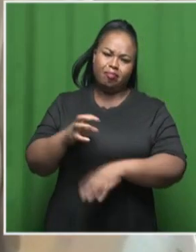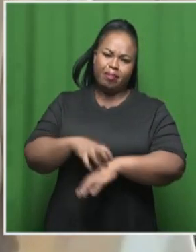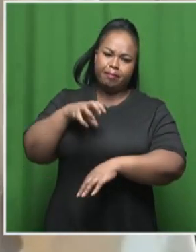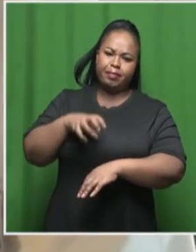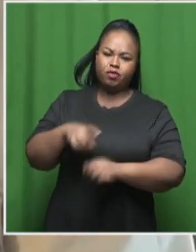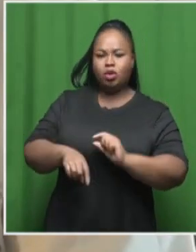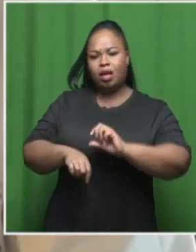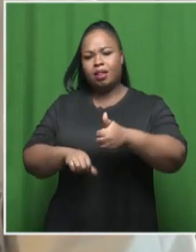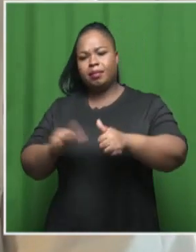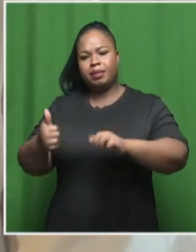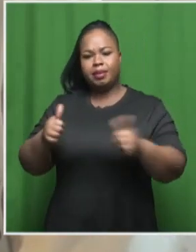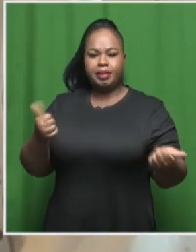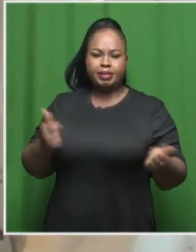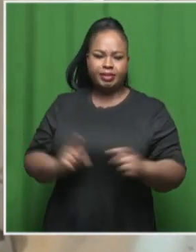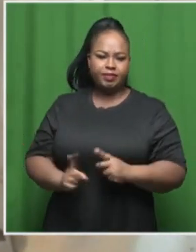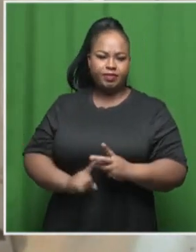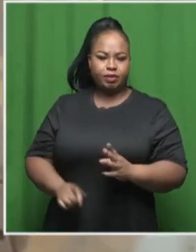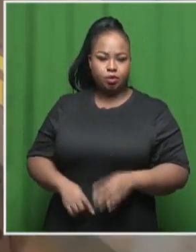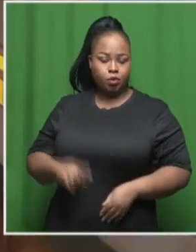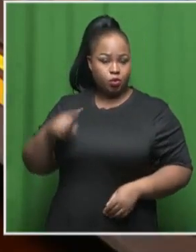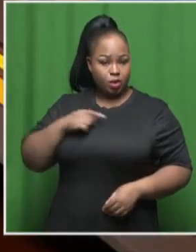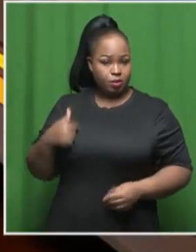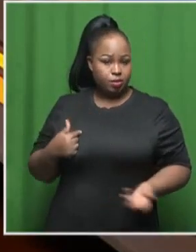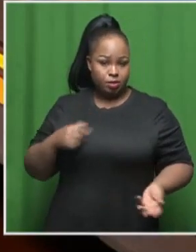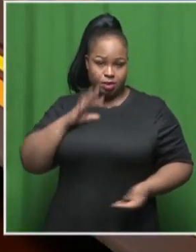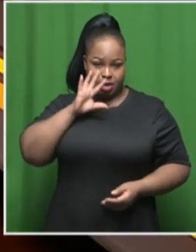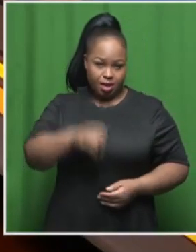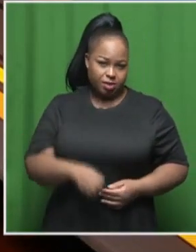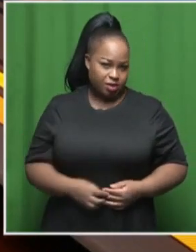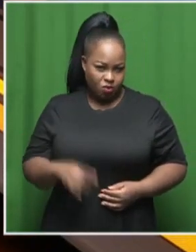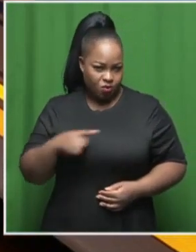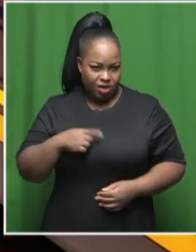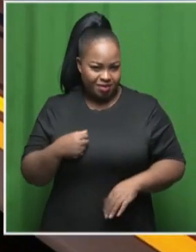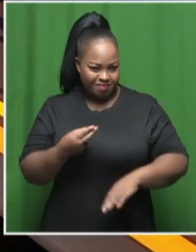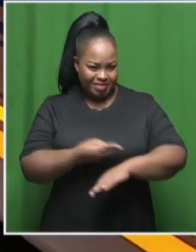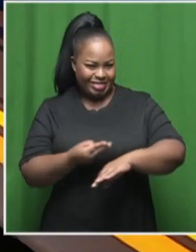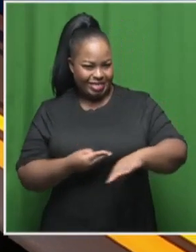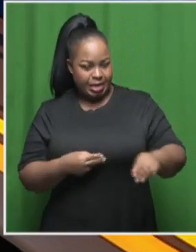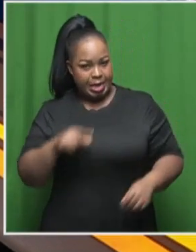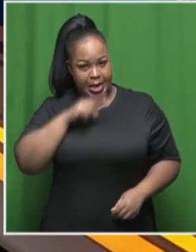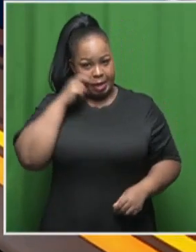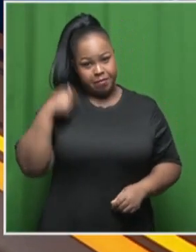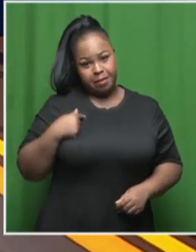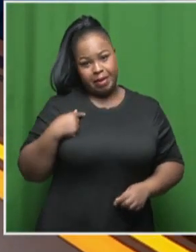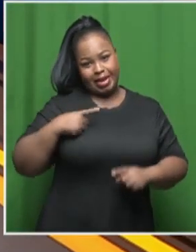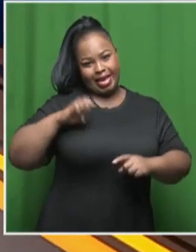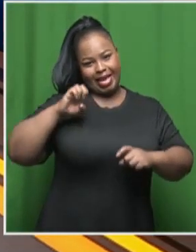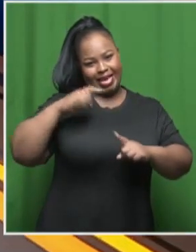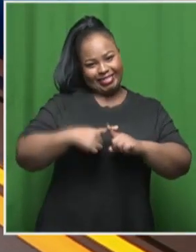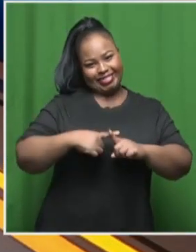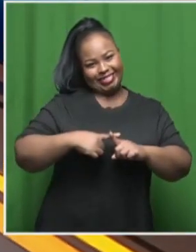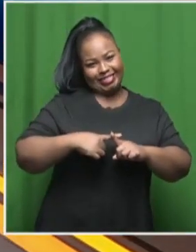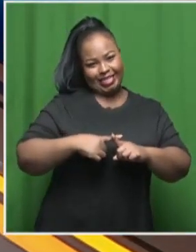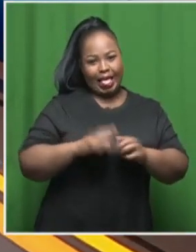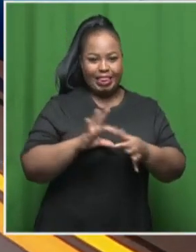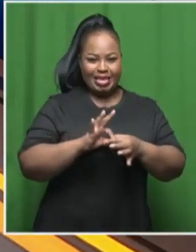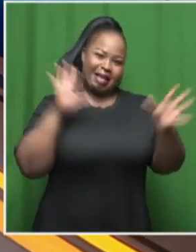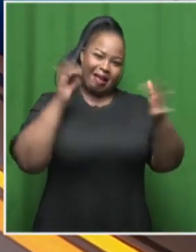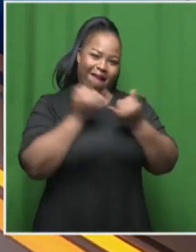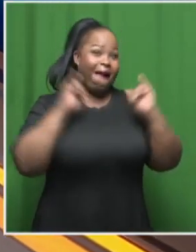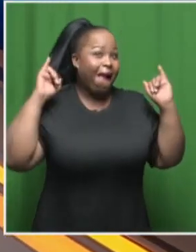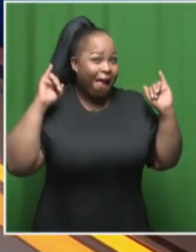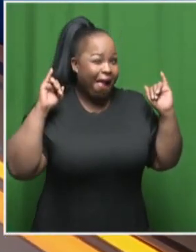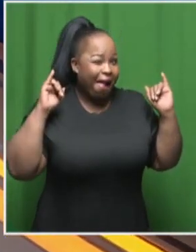to the next. And the reason I'm asking, Waldo, is that, if I've tattooed the name of my ex and then we break up,